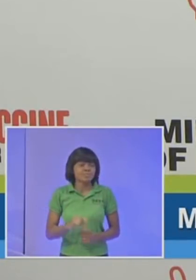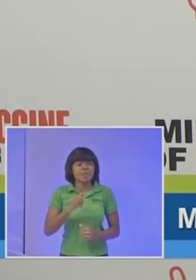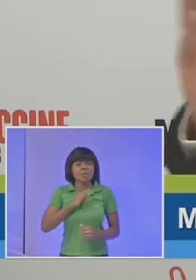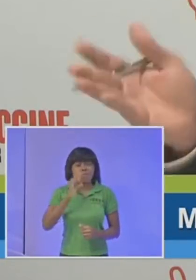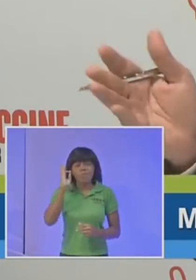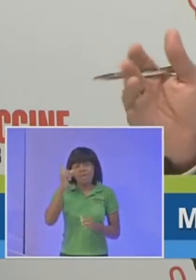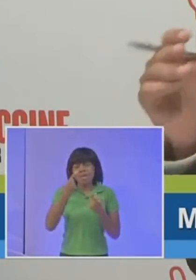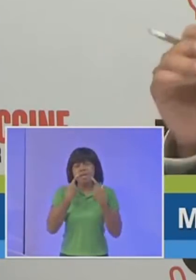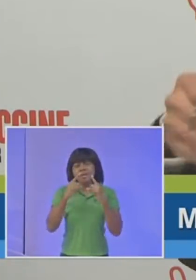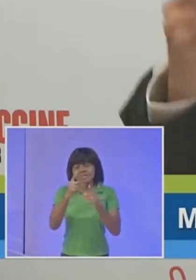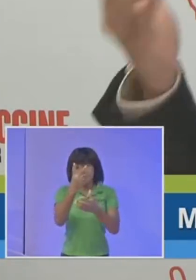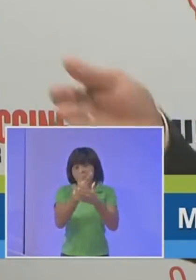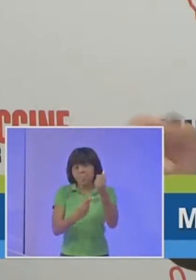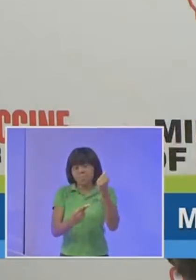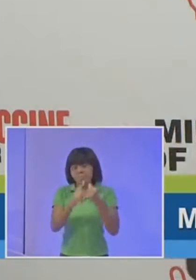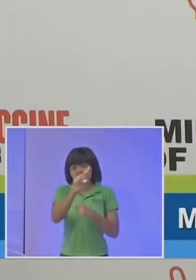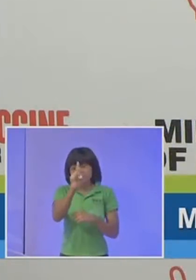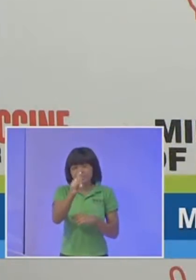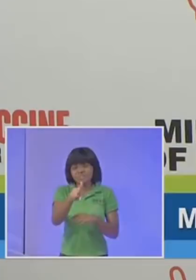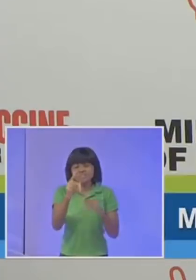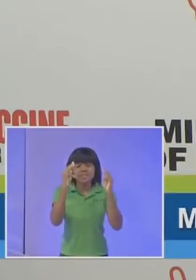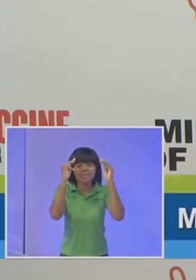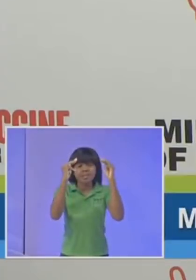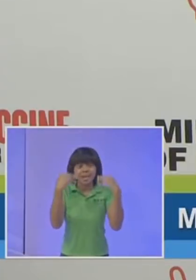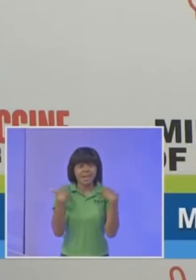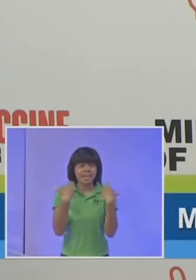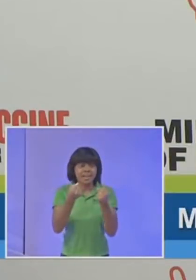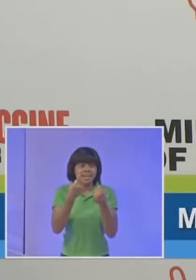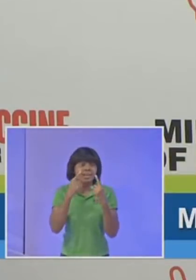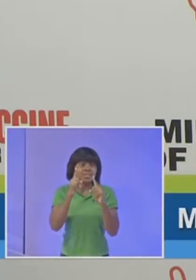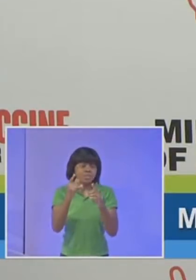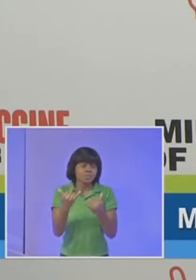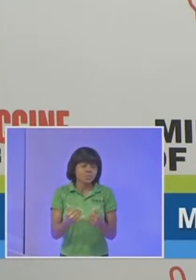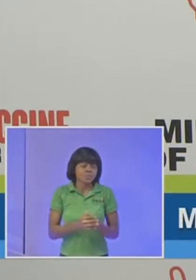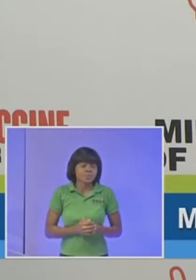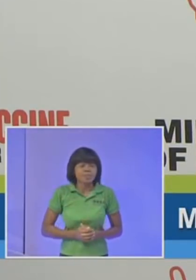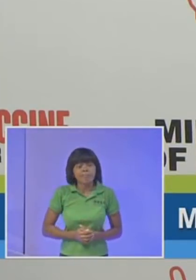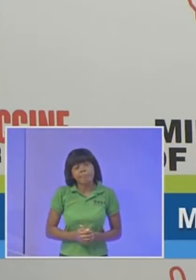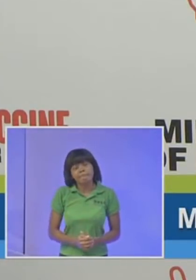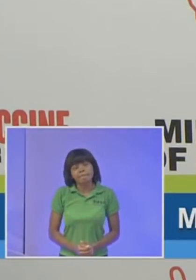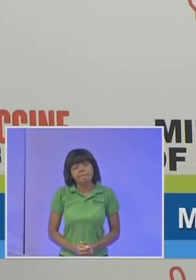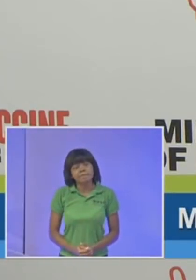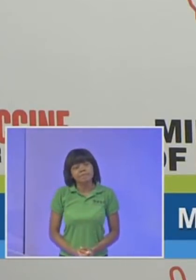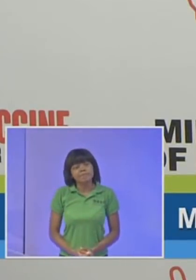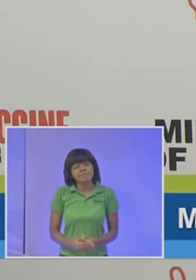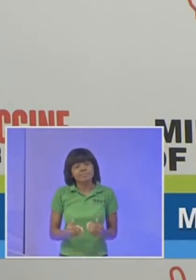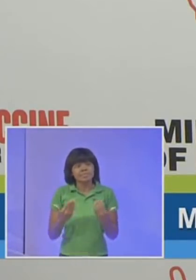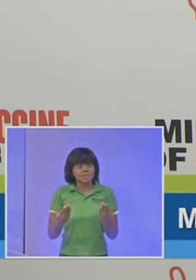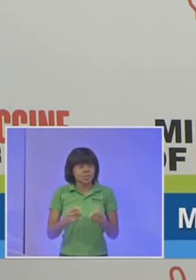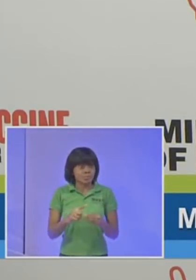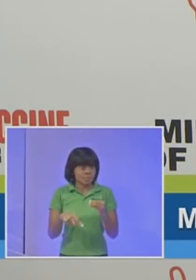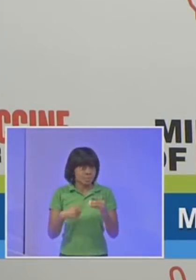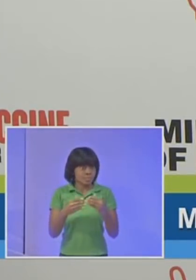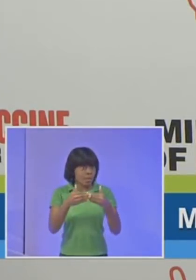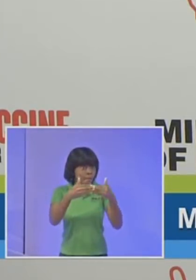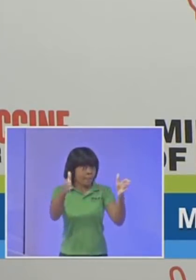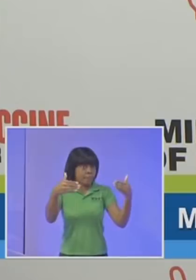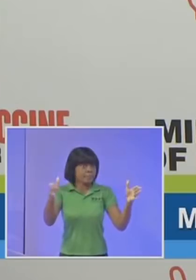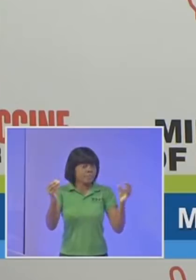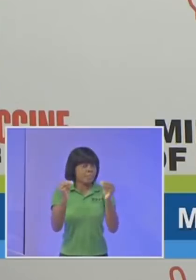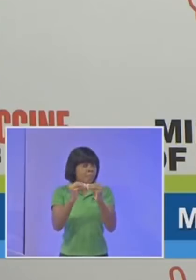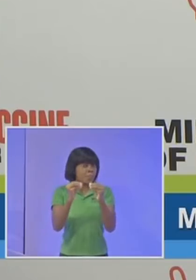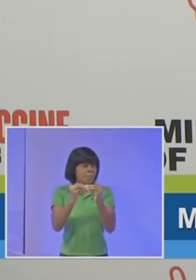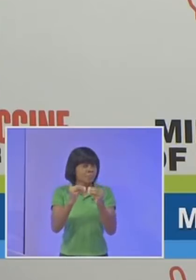let's deal with question one. Further reopening. Let's wait until we reach that bridge. I